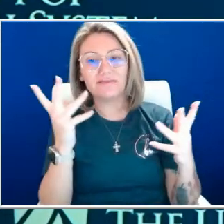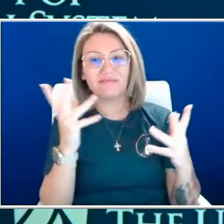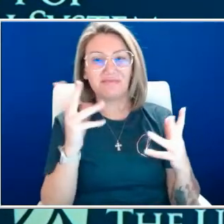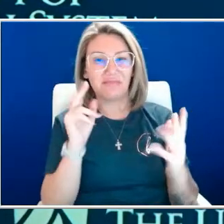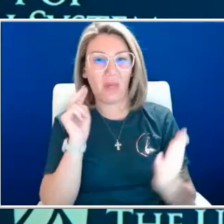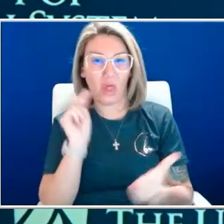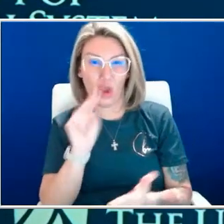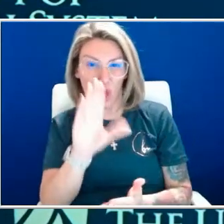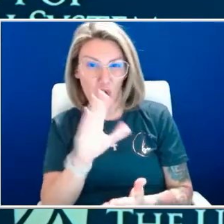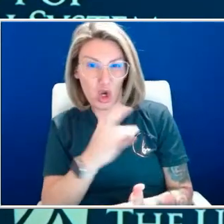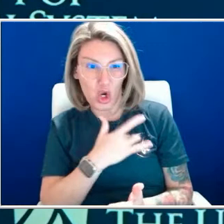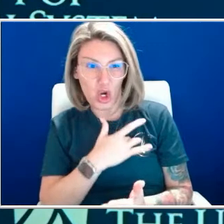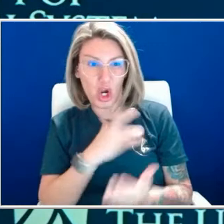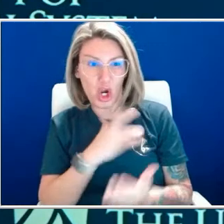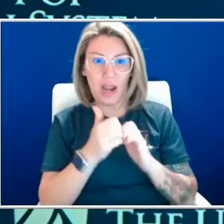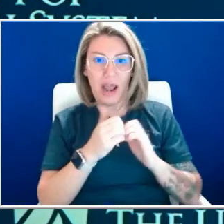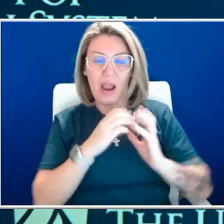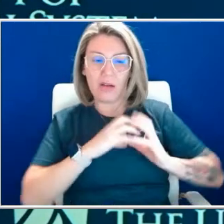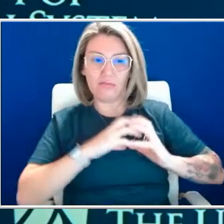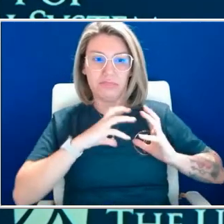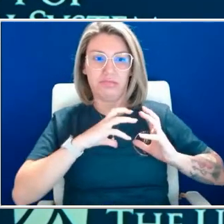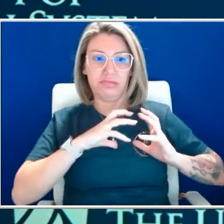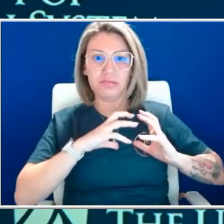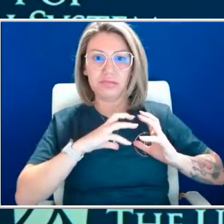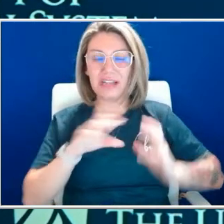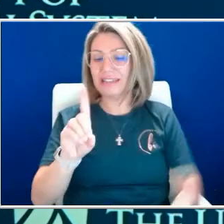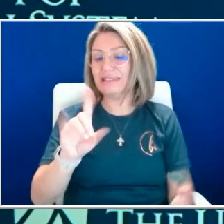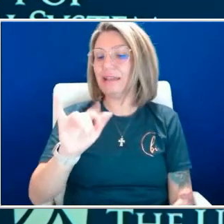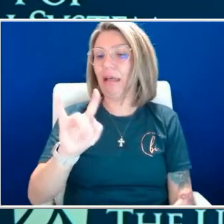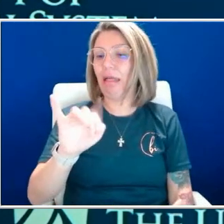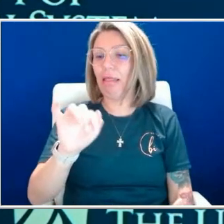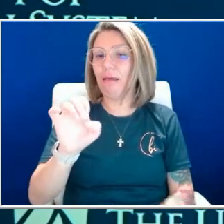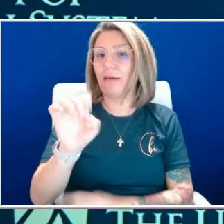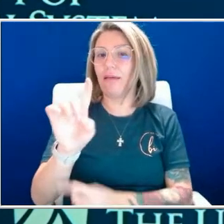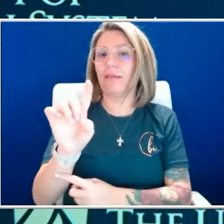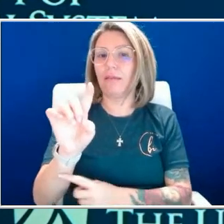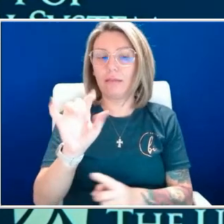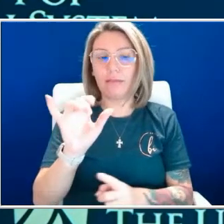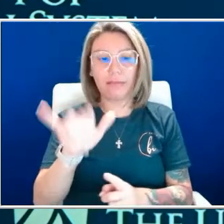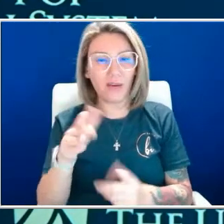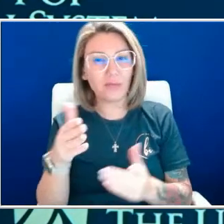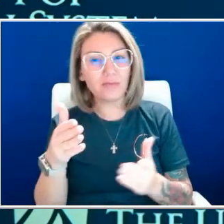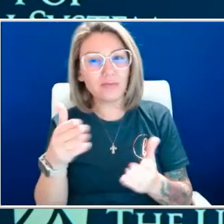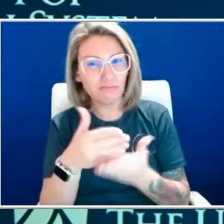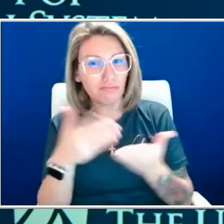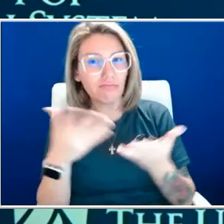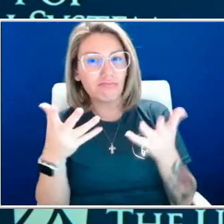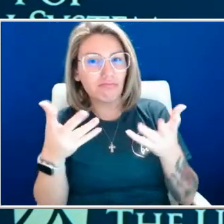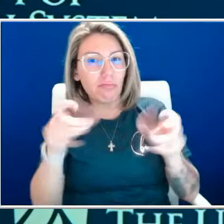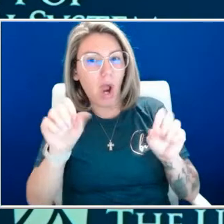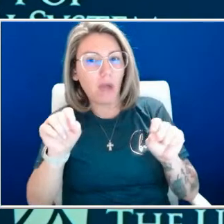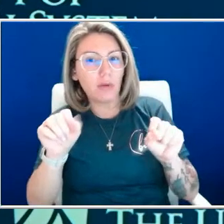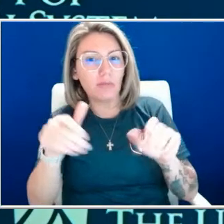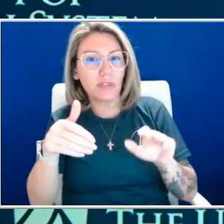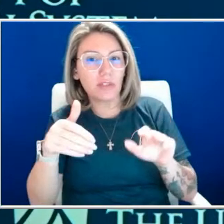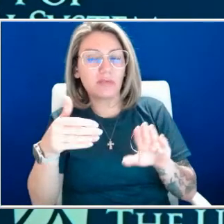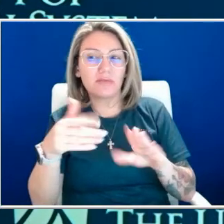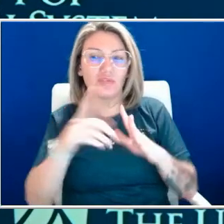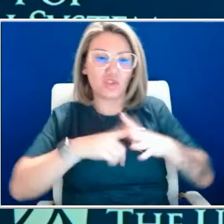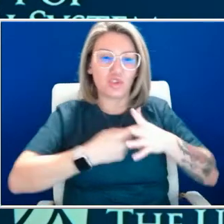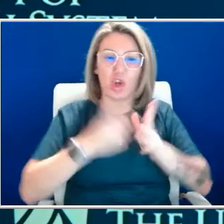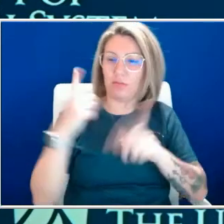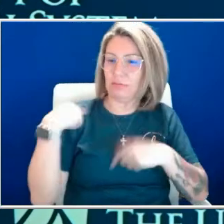how dilated it was. I think this probably predated her COVID diagnosis. I think this has been going on for some